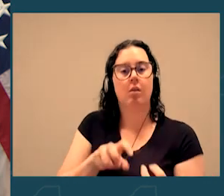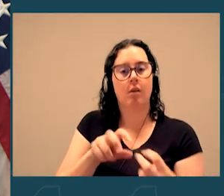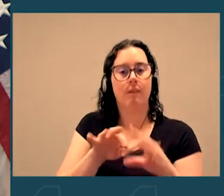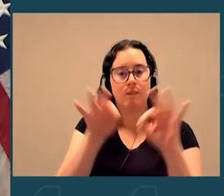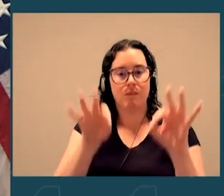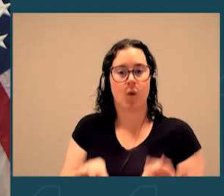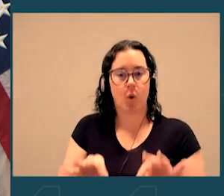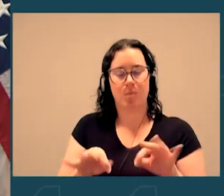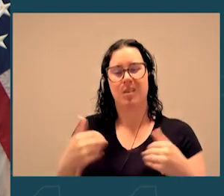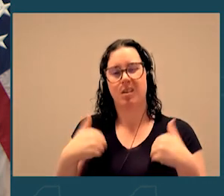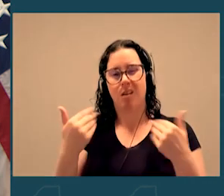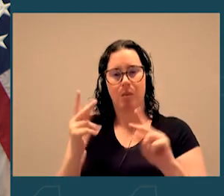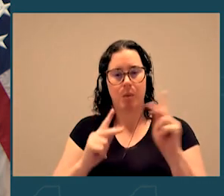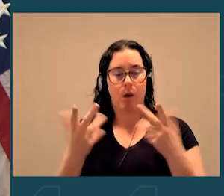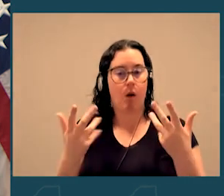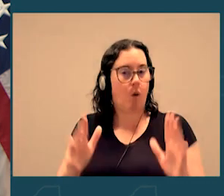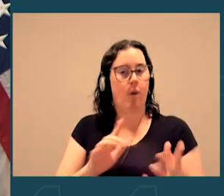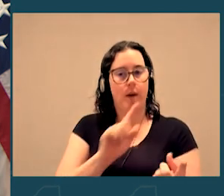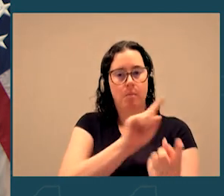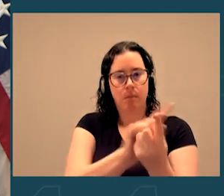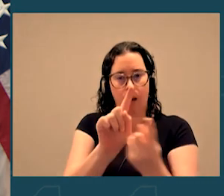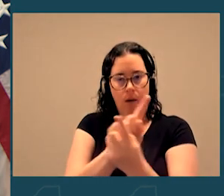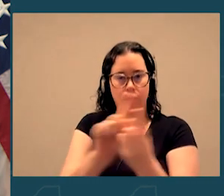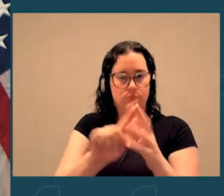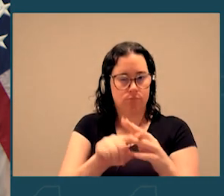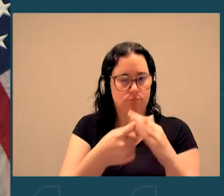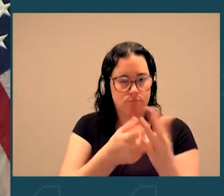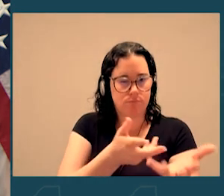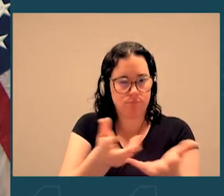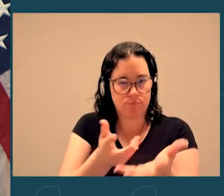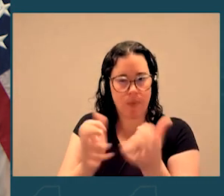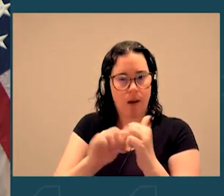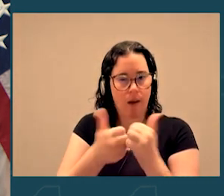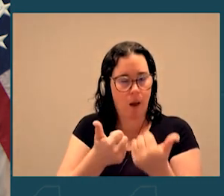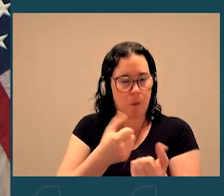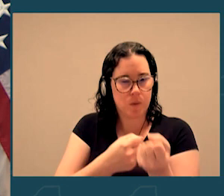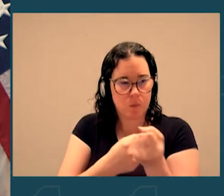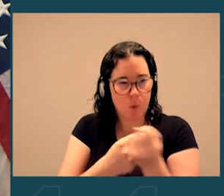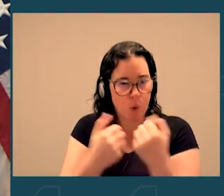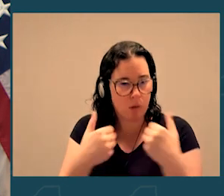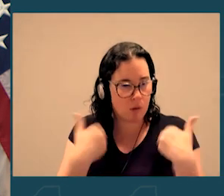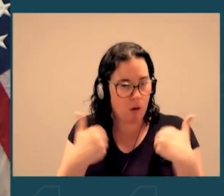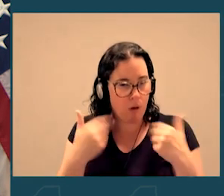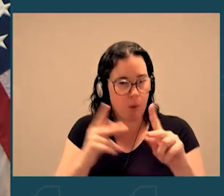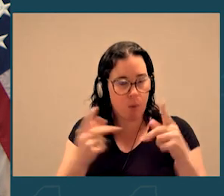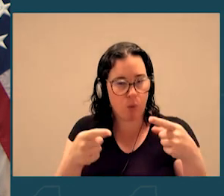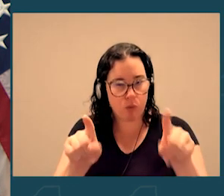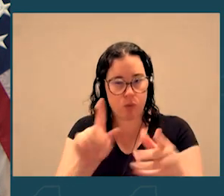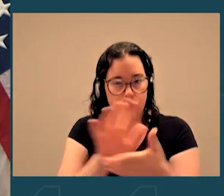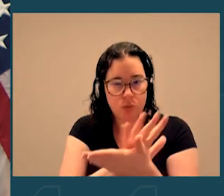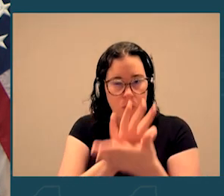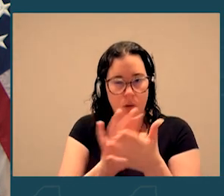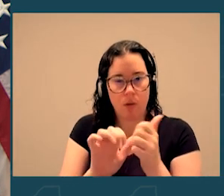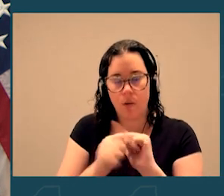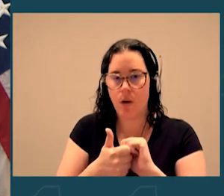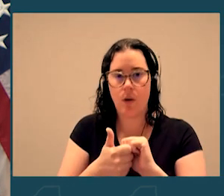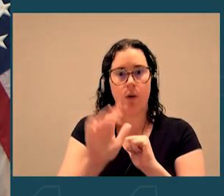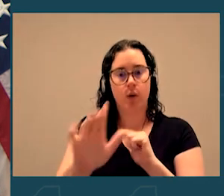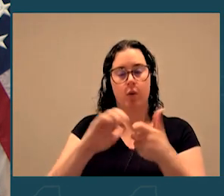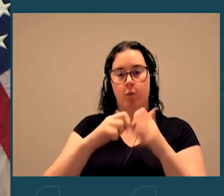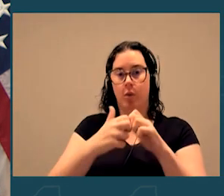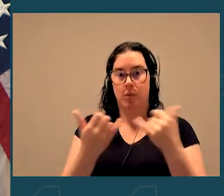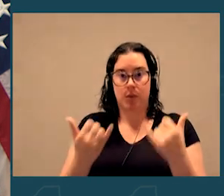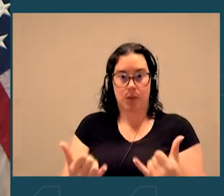already, to meet with them and talk about how we can invest in supporting young people in school so their problems today don't